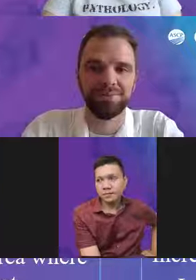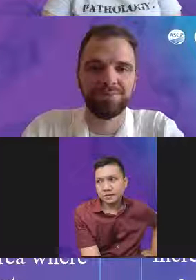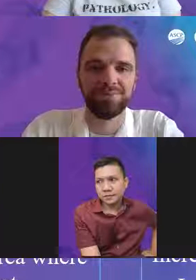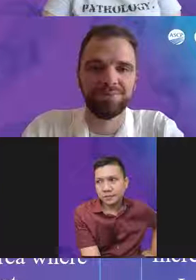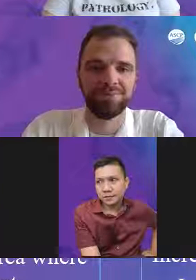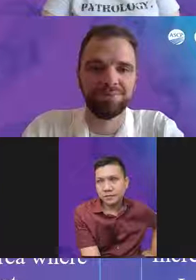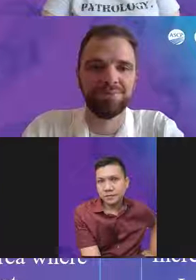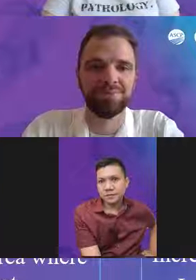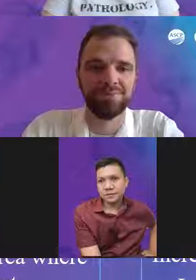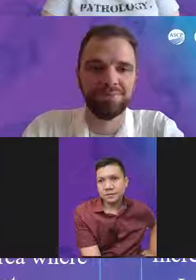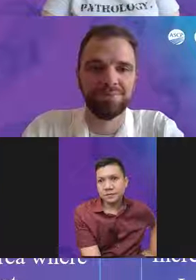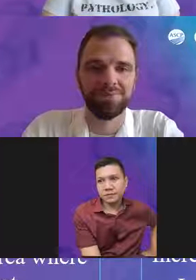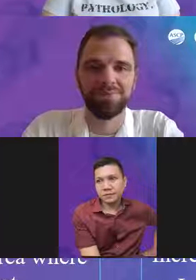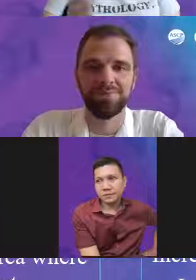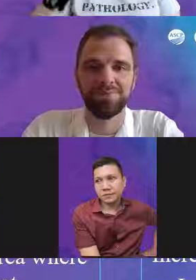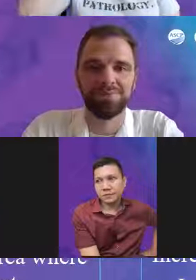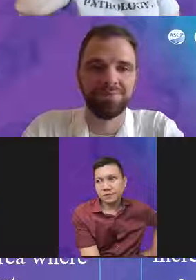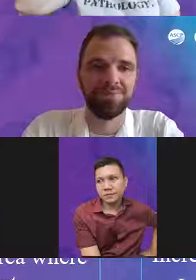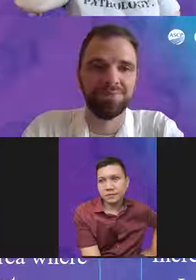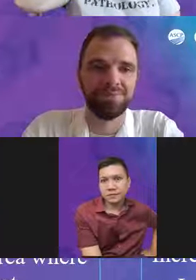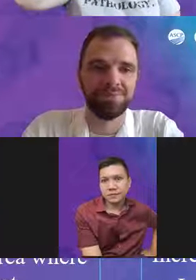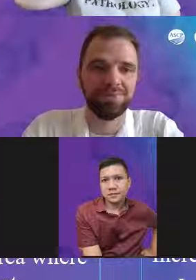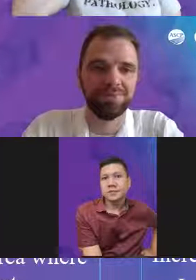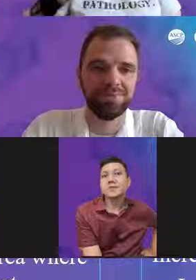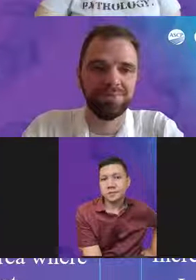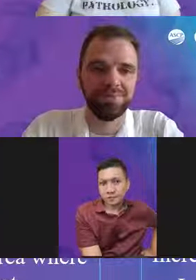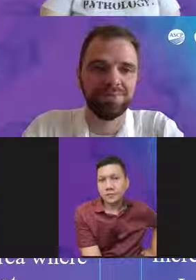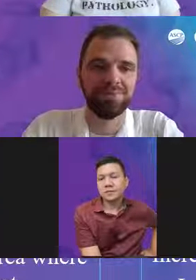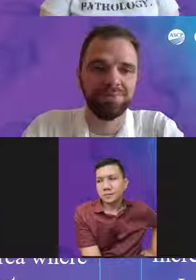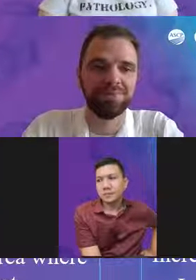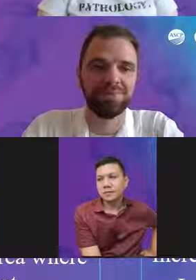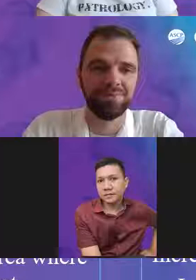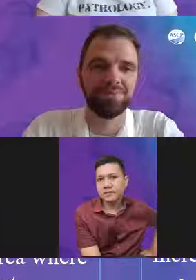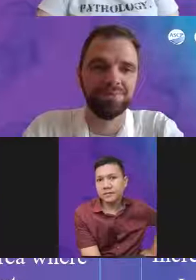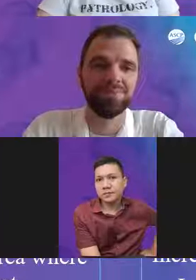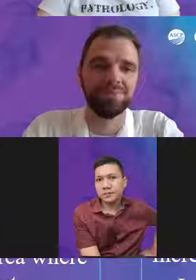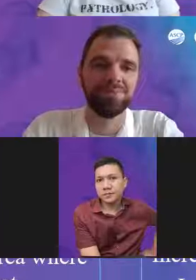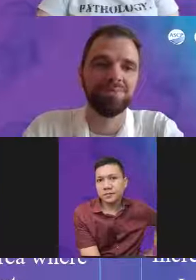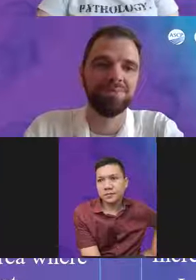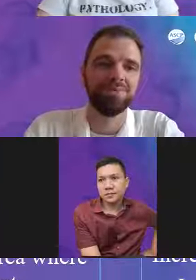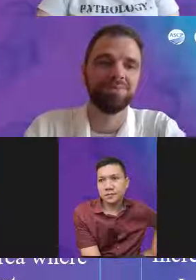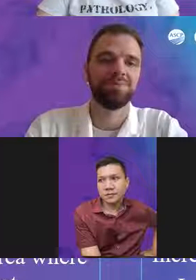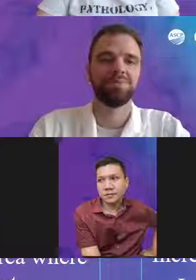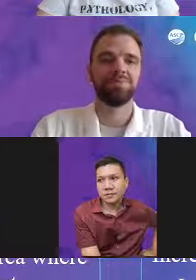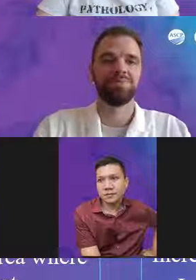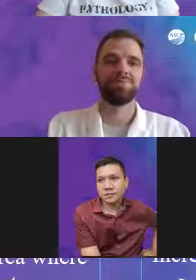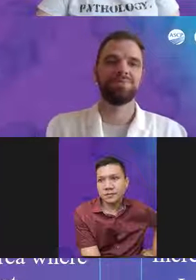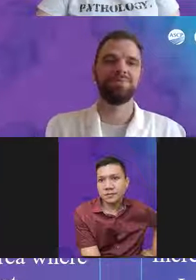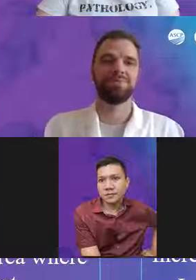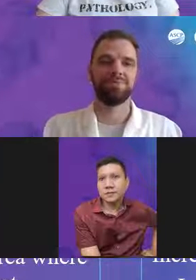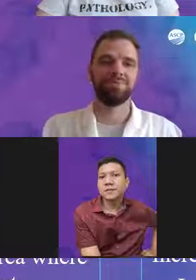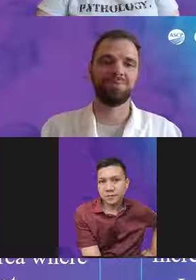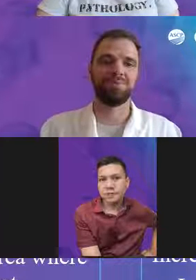and hematocrit, and you're using those to calculate those indices. And then you have the actual red cell